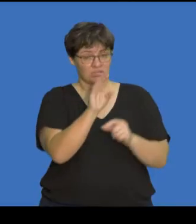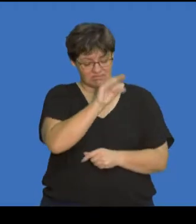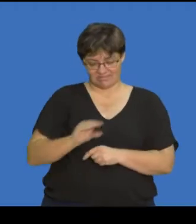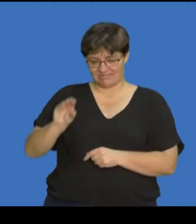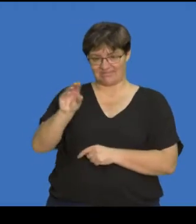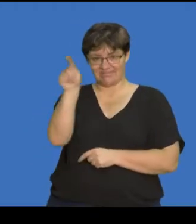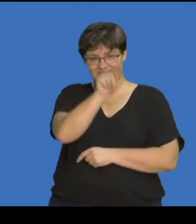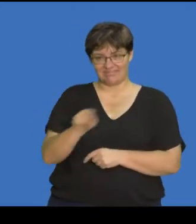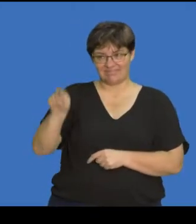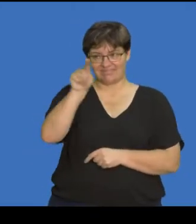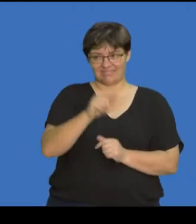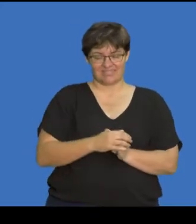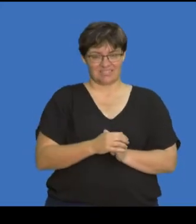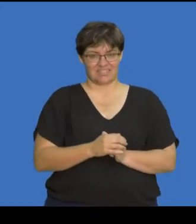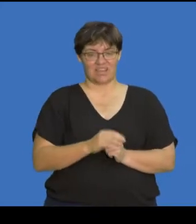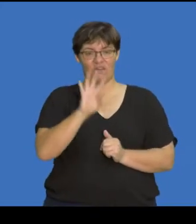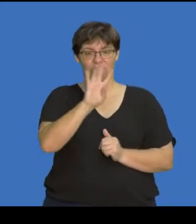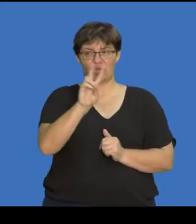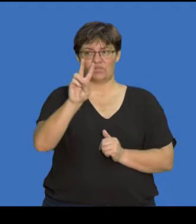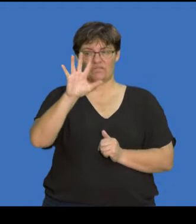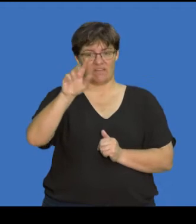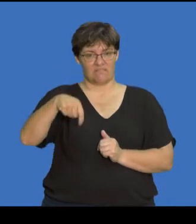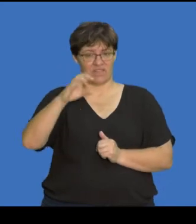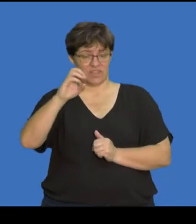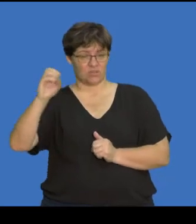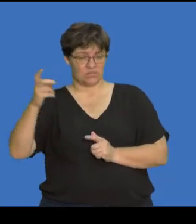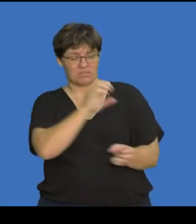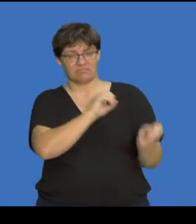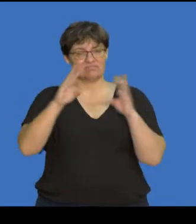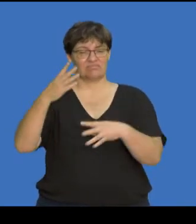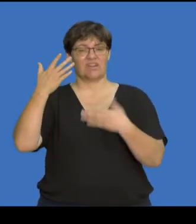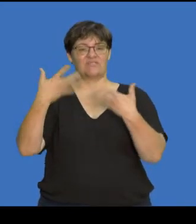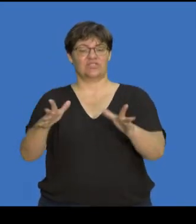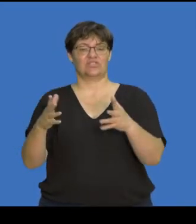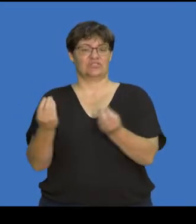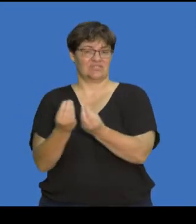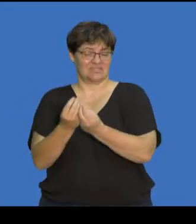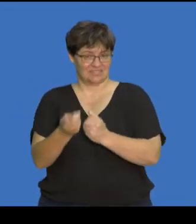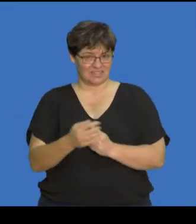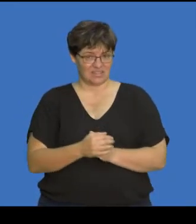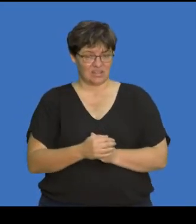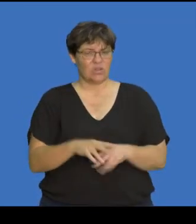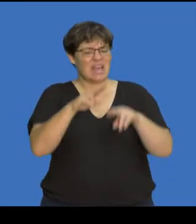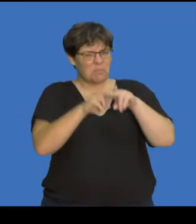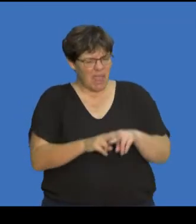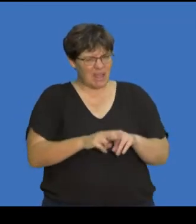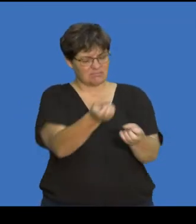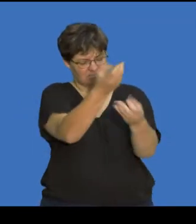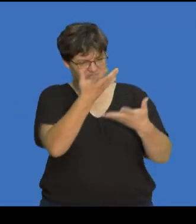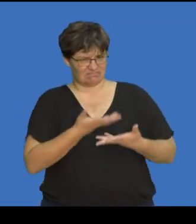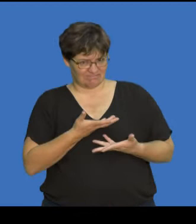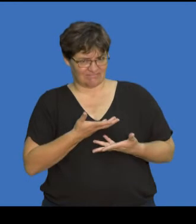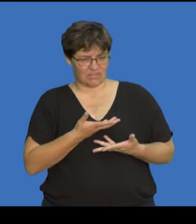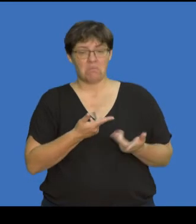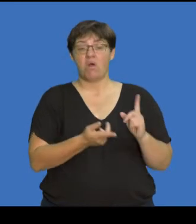Remember, that's the figure that you take to your finished goods. So depending on the information that's given to you, you could either get